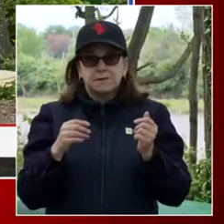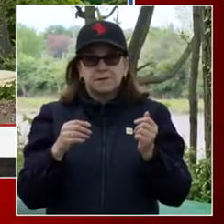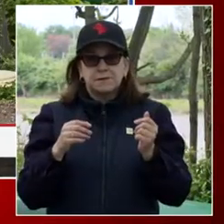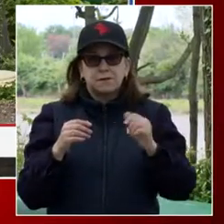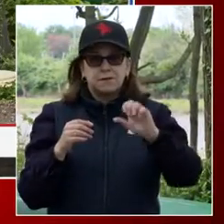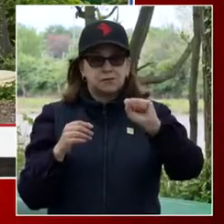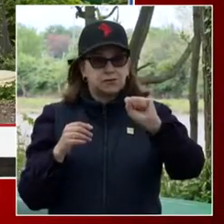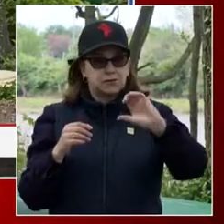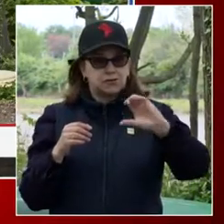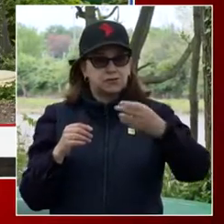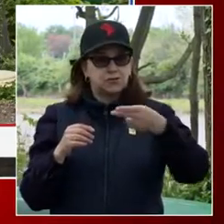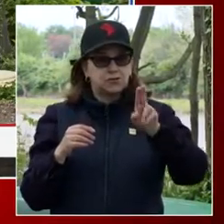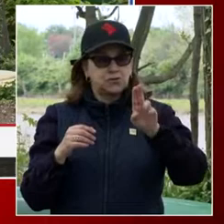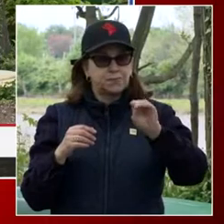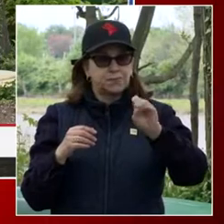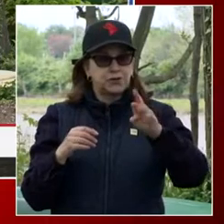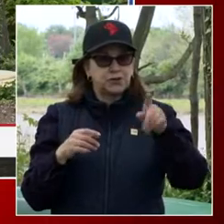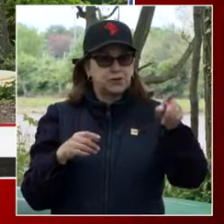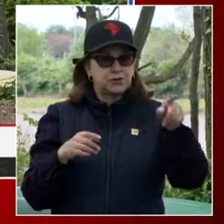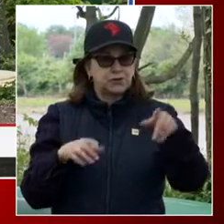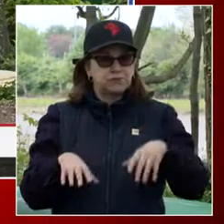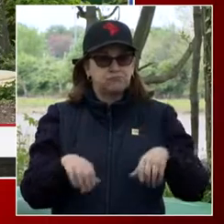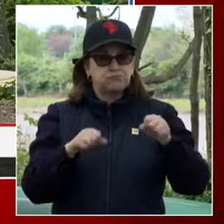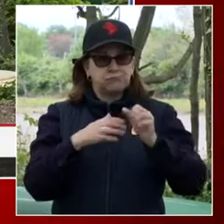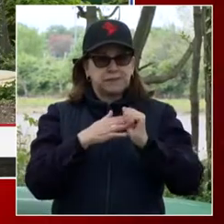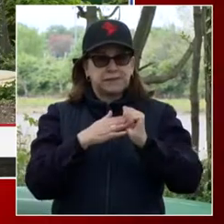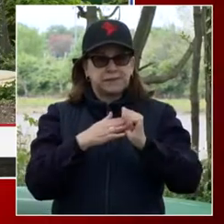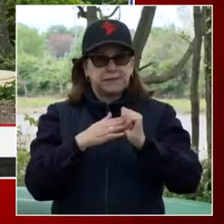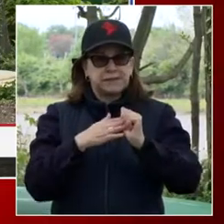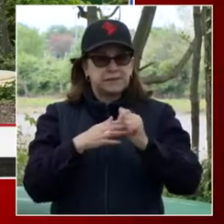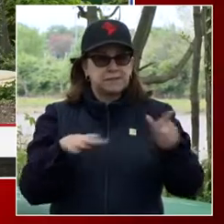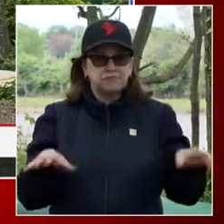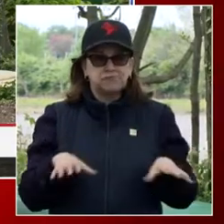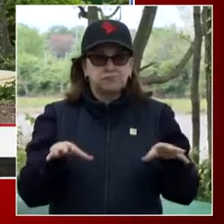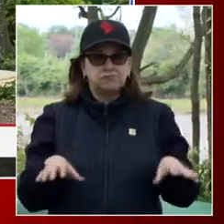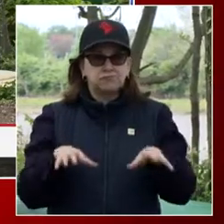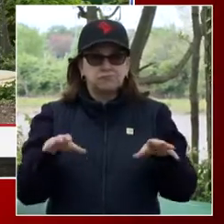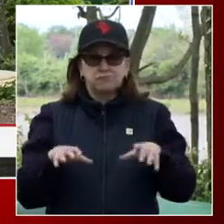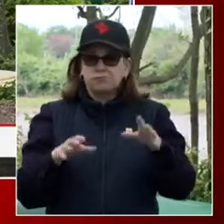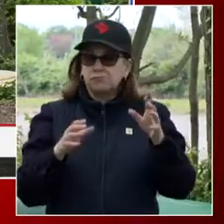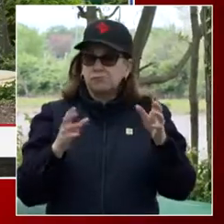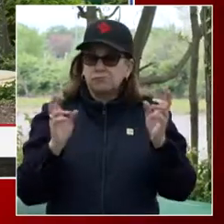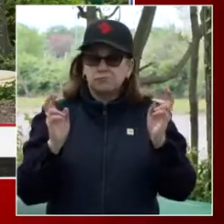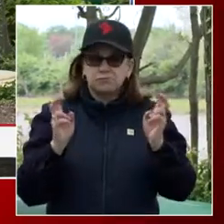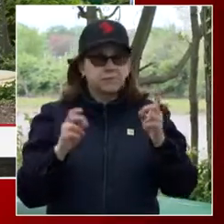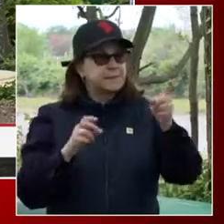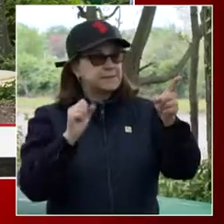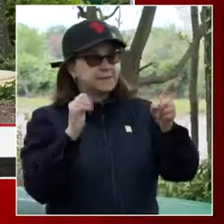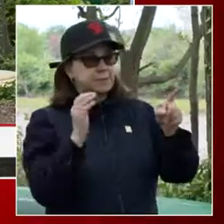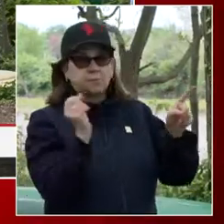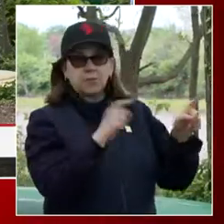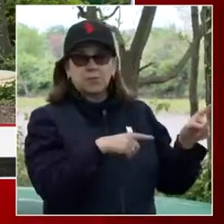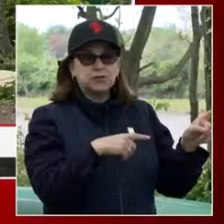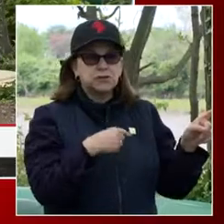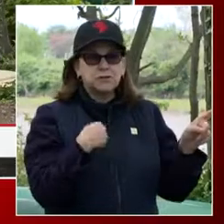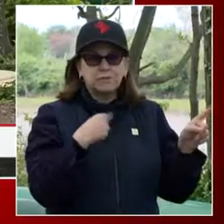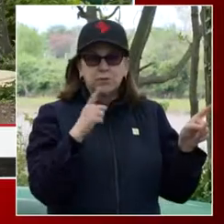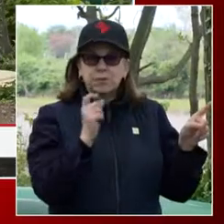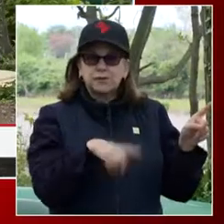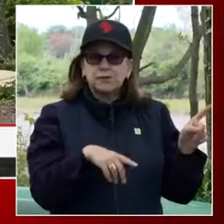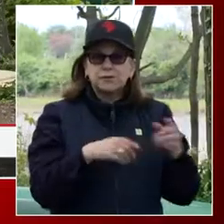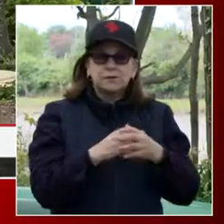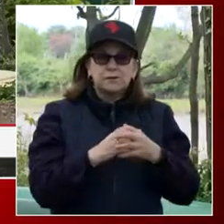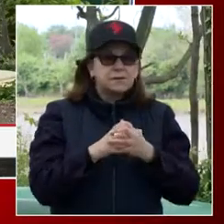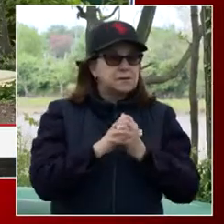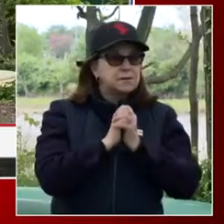have success. Thank you. Yes, Sam. Mayor, I know this isn't technically your bailiwick, but still, I want to ask about